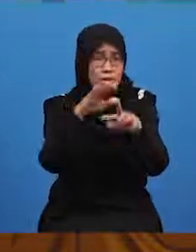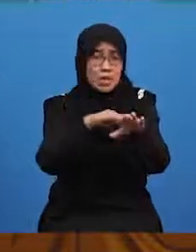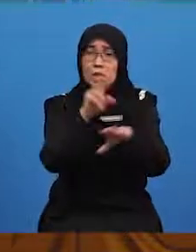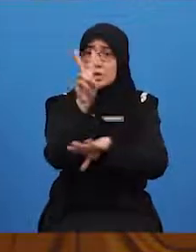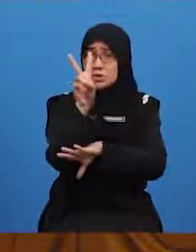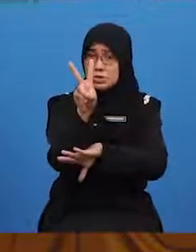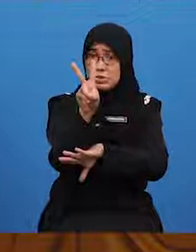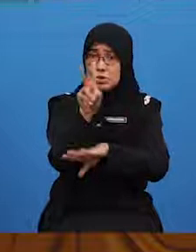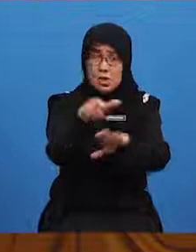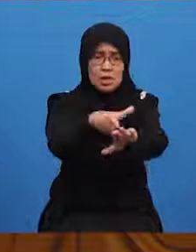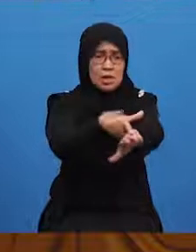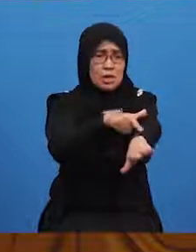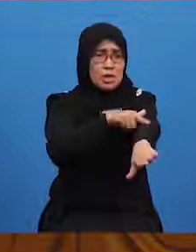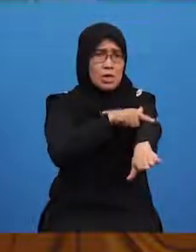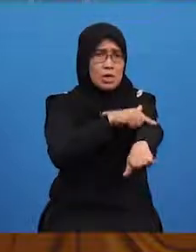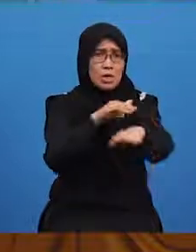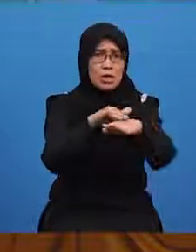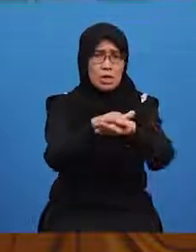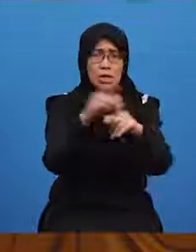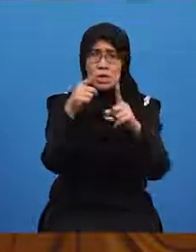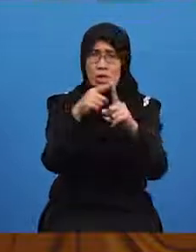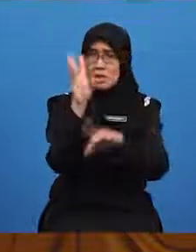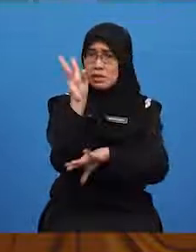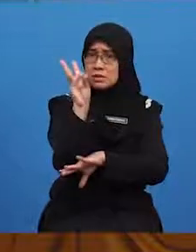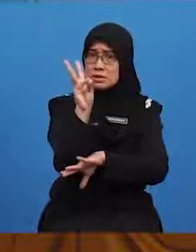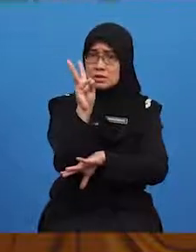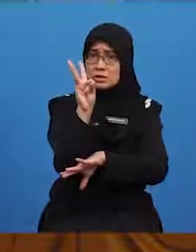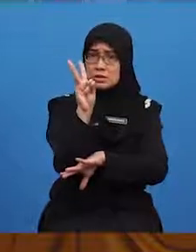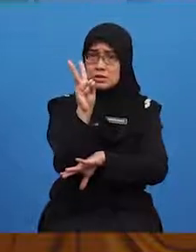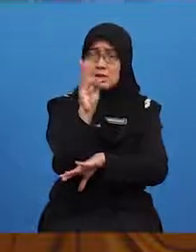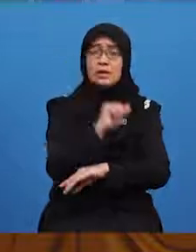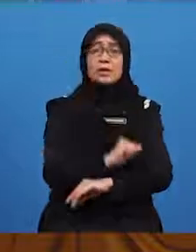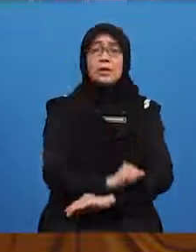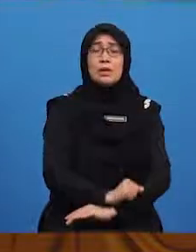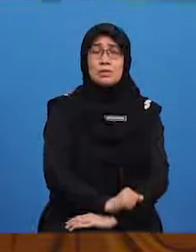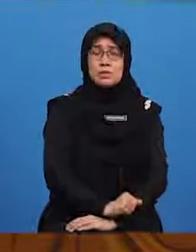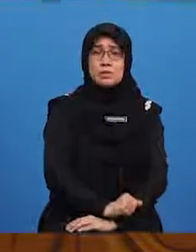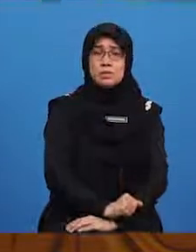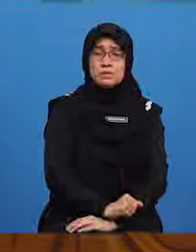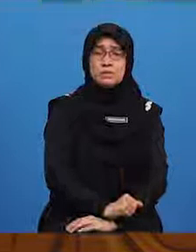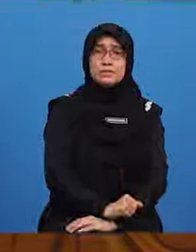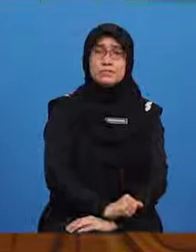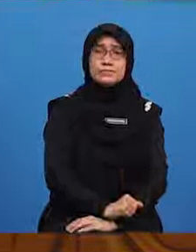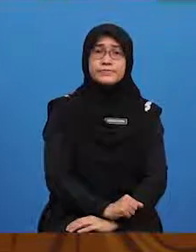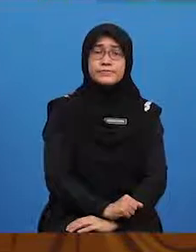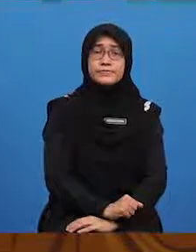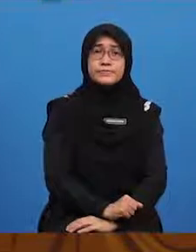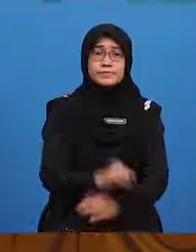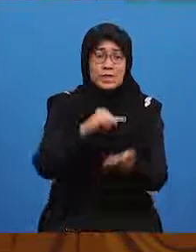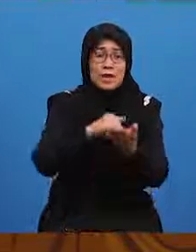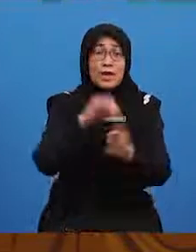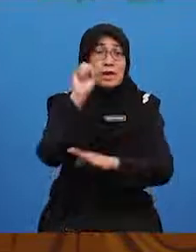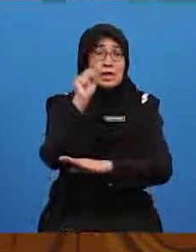Look at the shorthand. It is pointing at 2 and the long hand is pointing at 6.